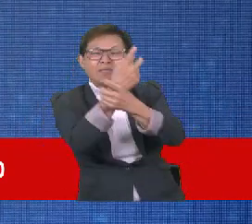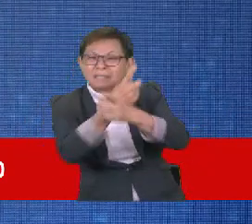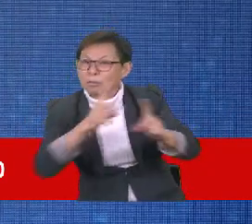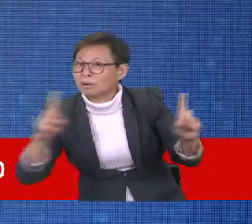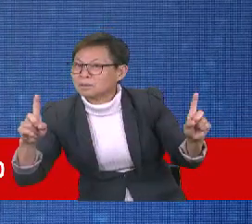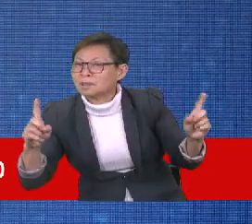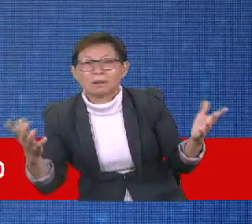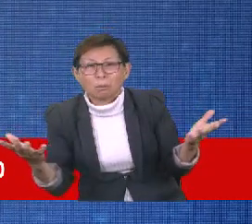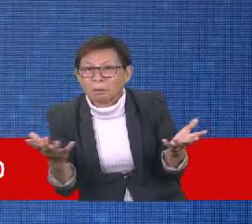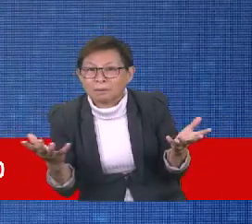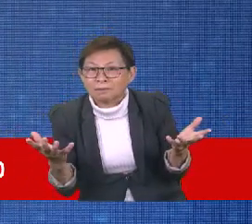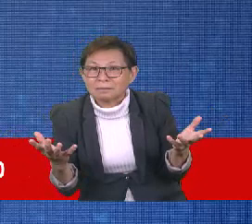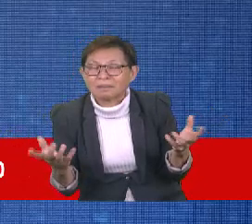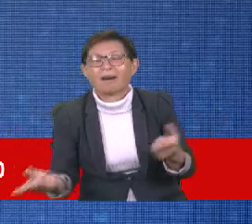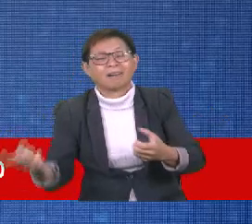about